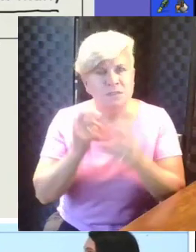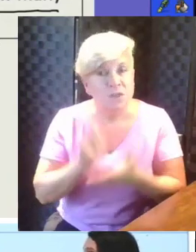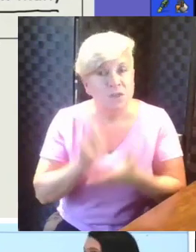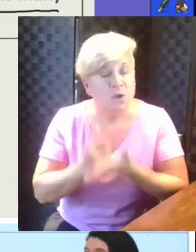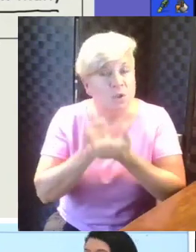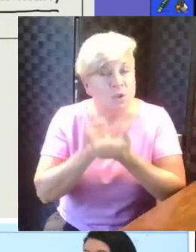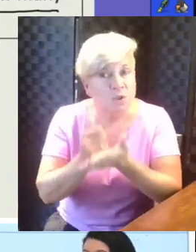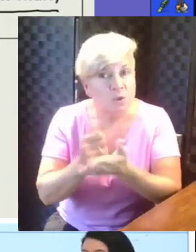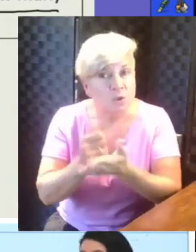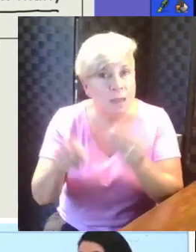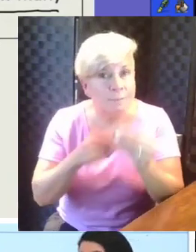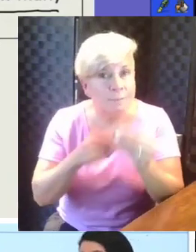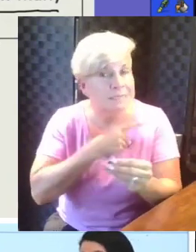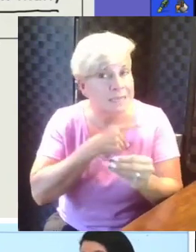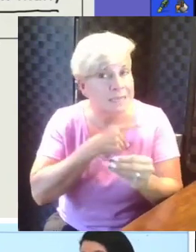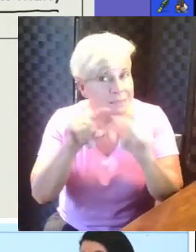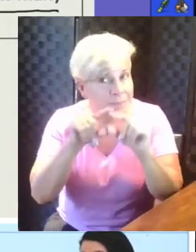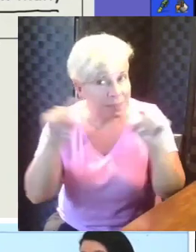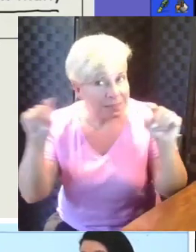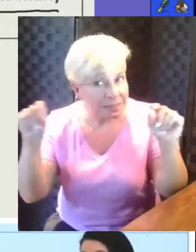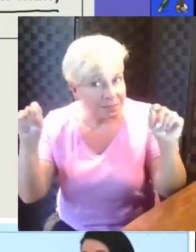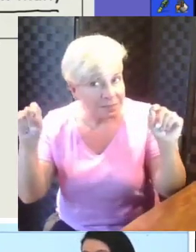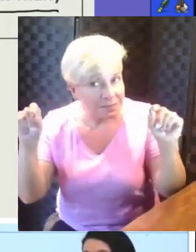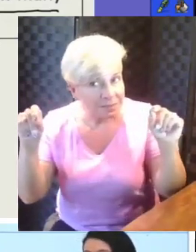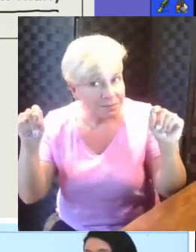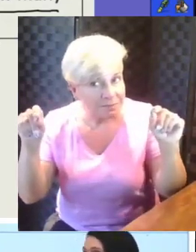clue about Deontay's pipe cleaners?